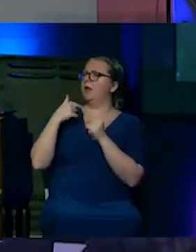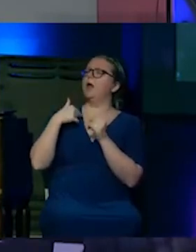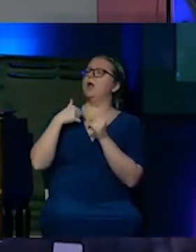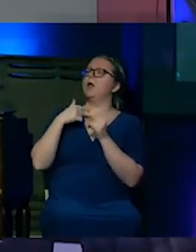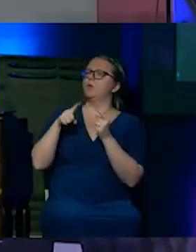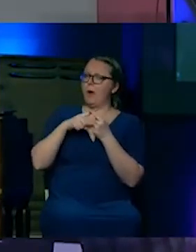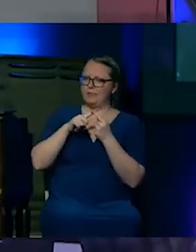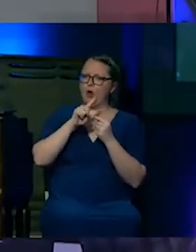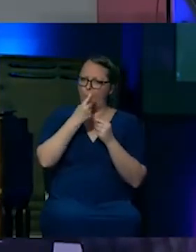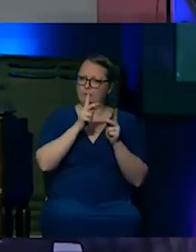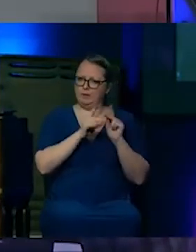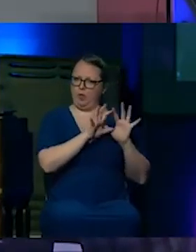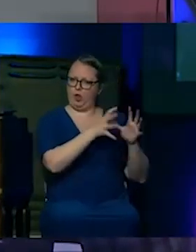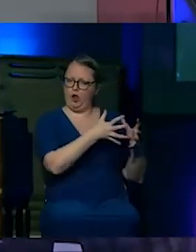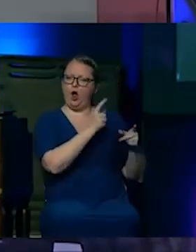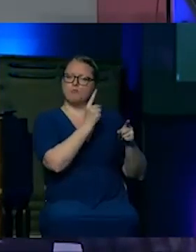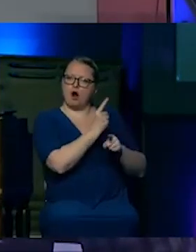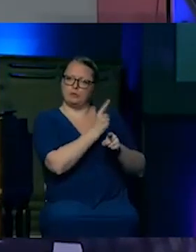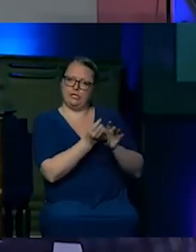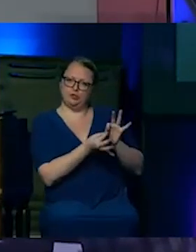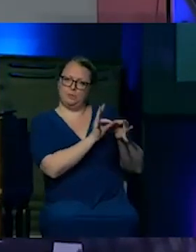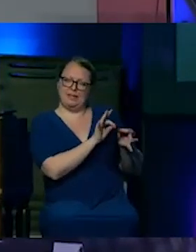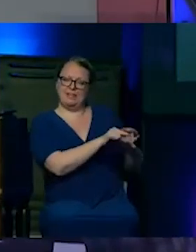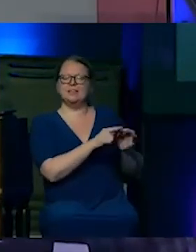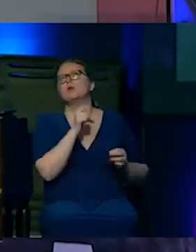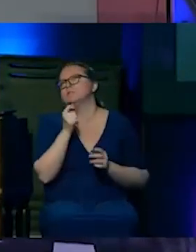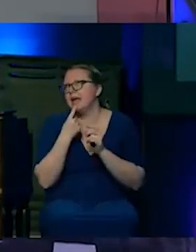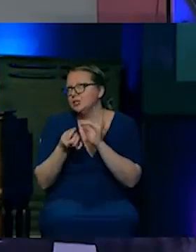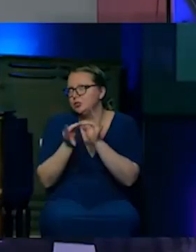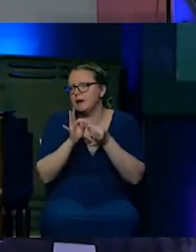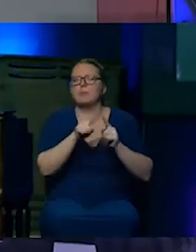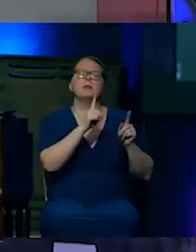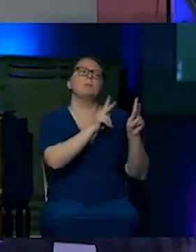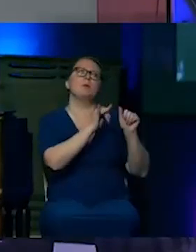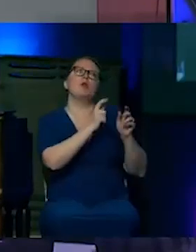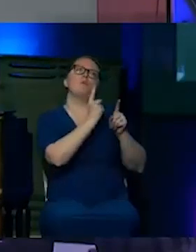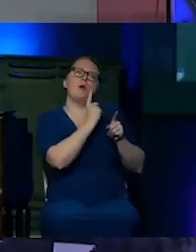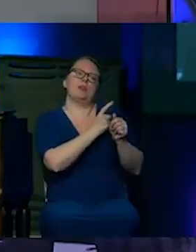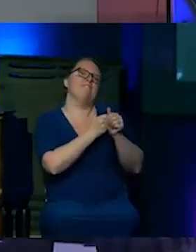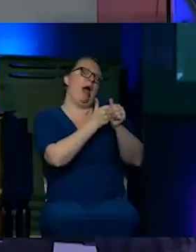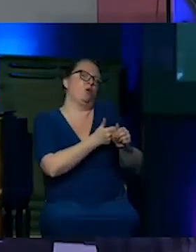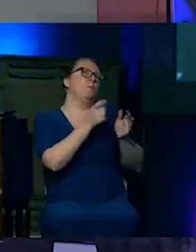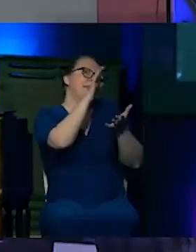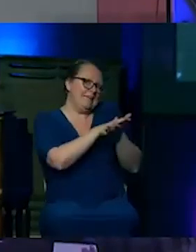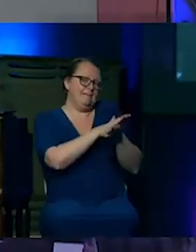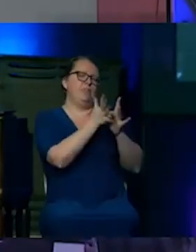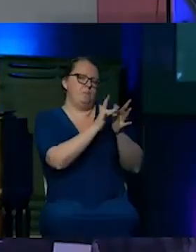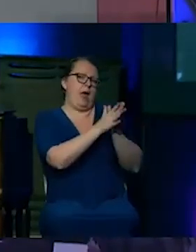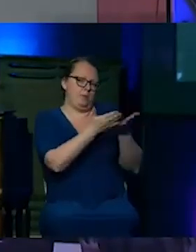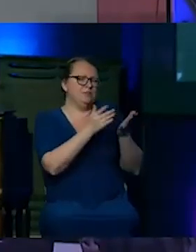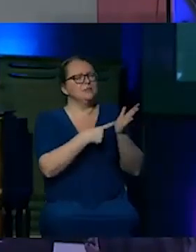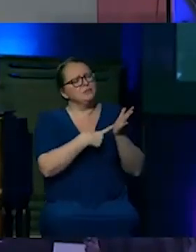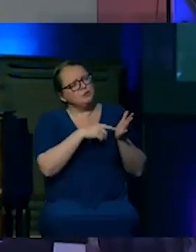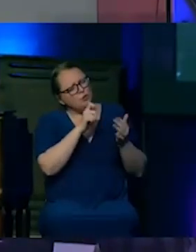the only people who are properly interpreting this, or they don't say interpret, who are following the Bible. We are the only people who believe in the Bible and follow the Bible.